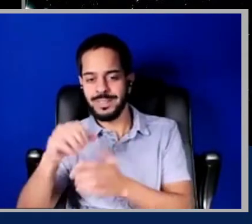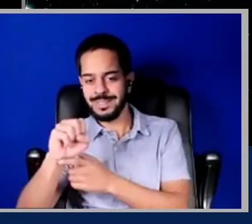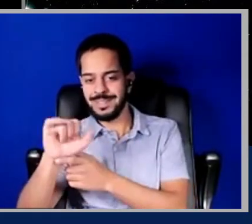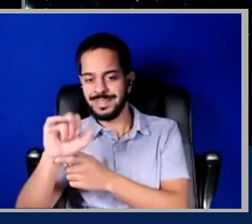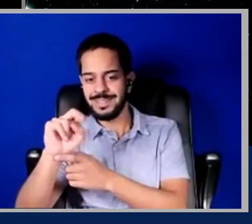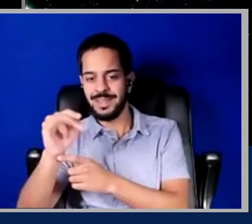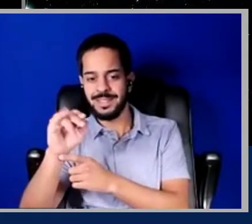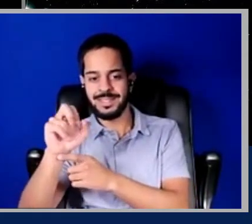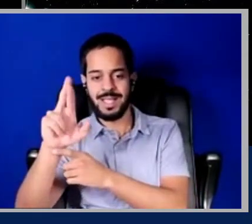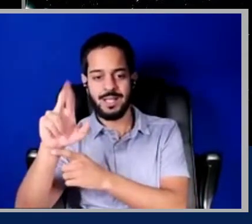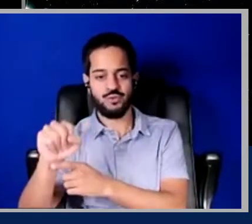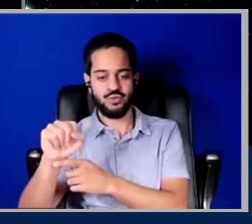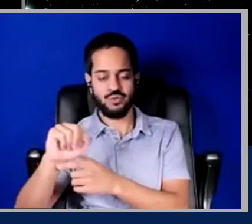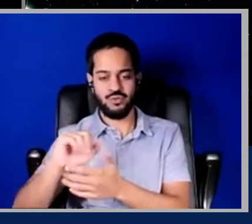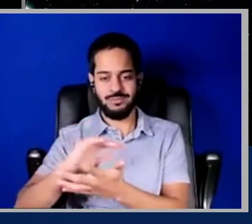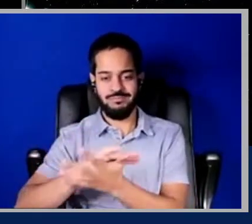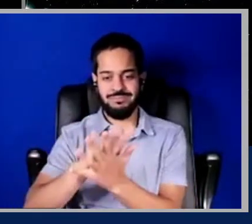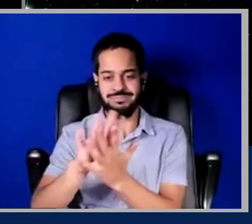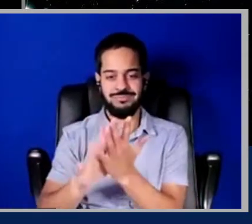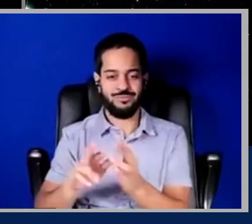disposal. Mhm.